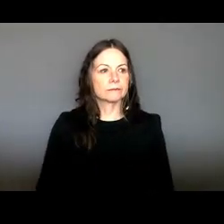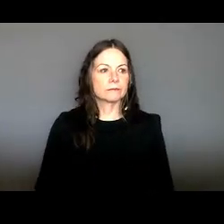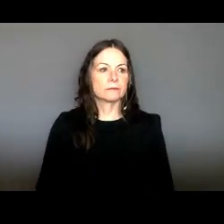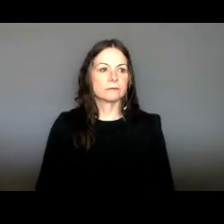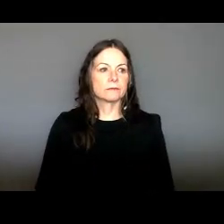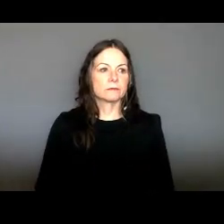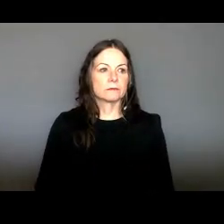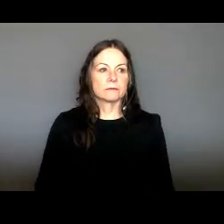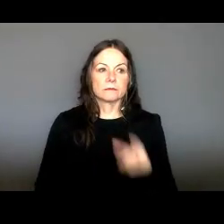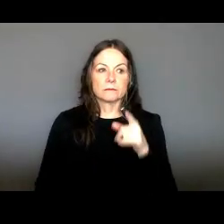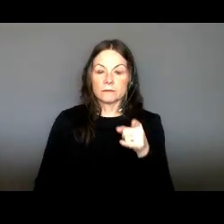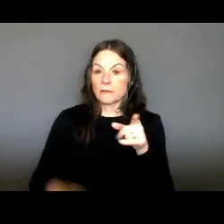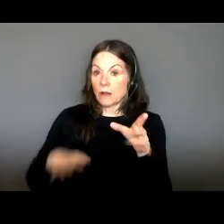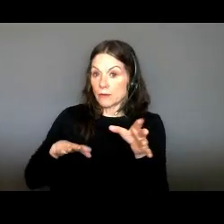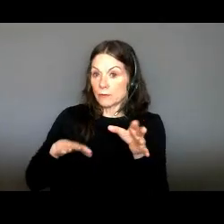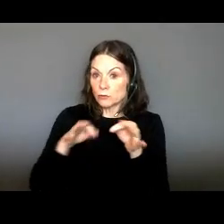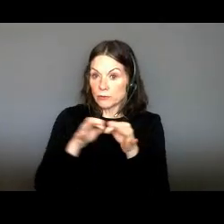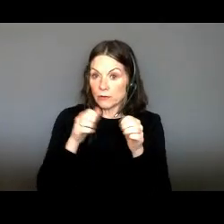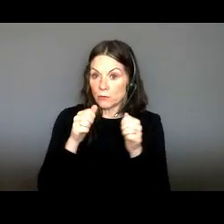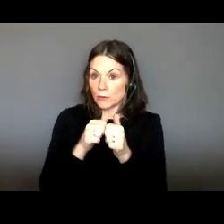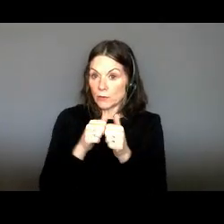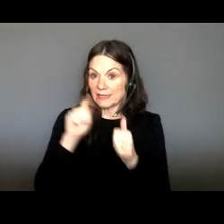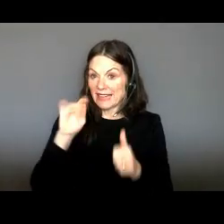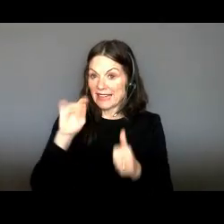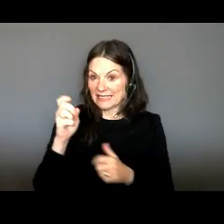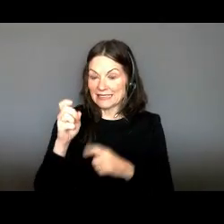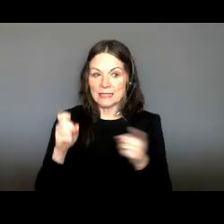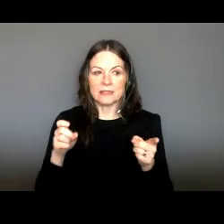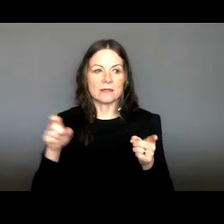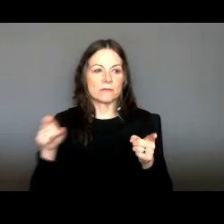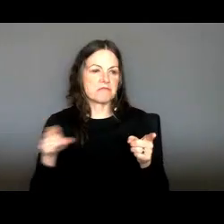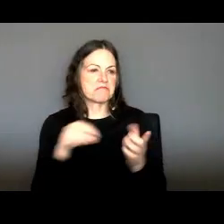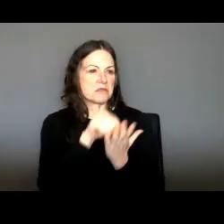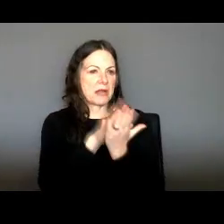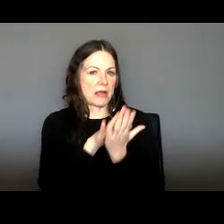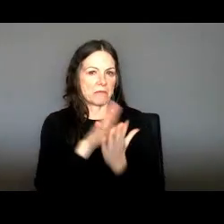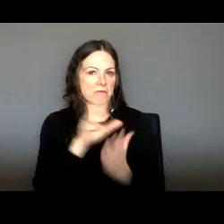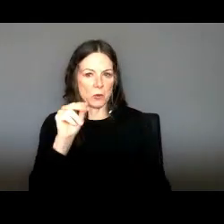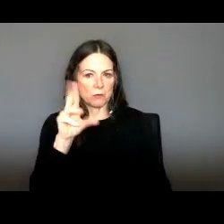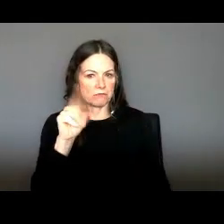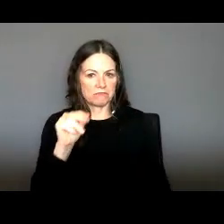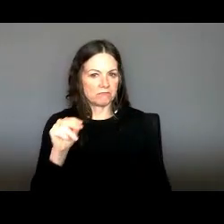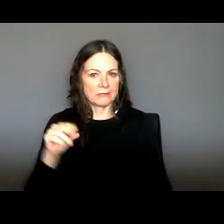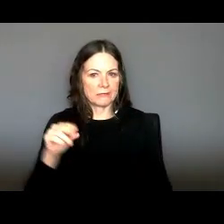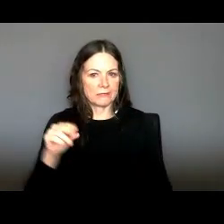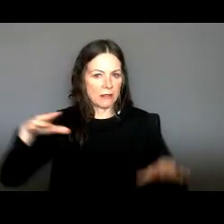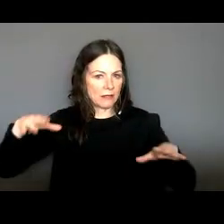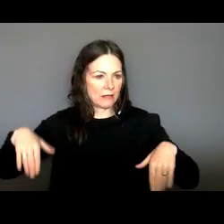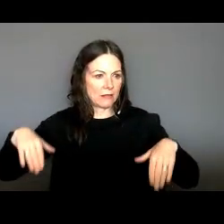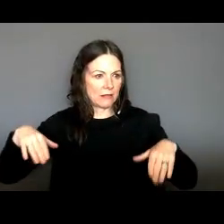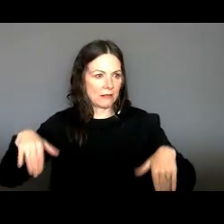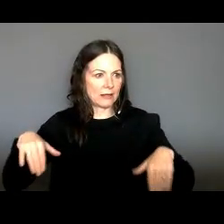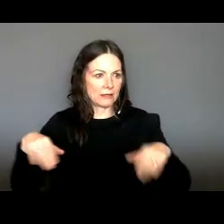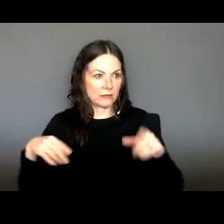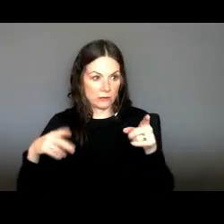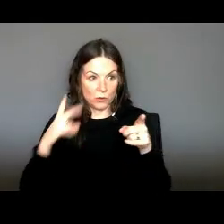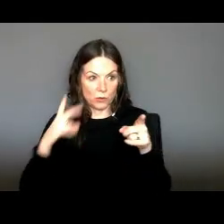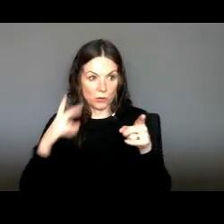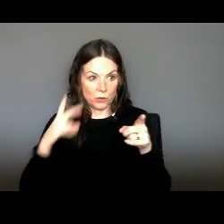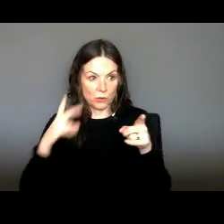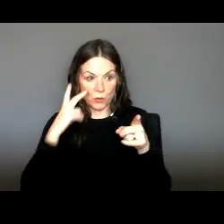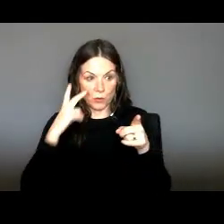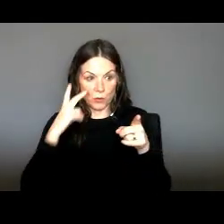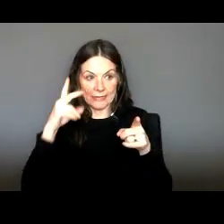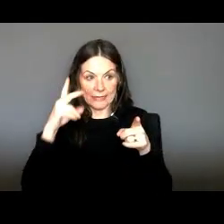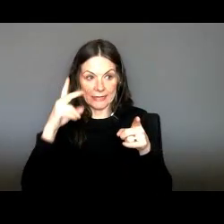up to date on filing your taxes? Let's say that person did not do the taxes. And as you can see, the question move immediately to